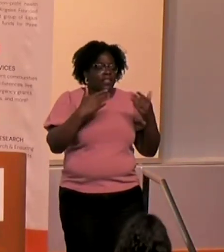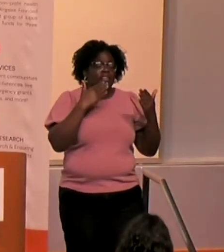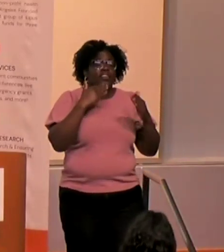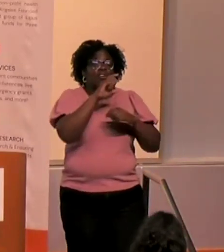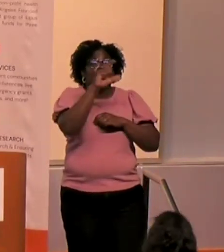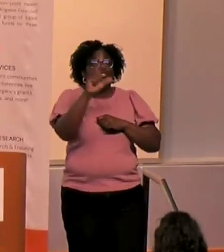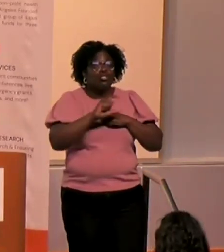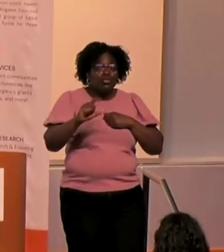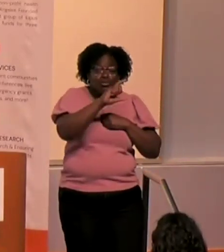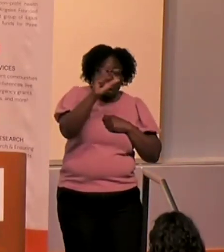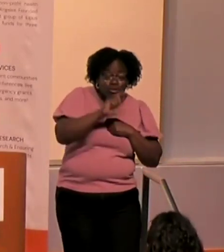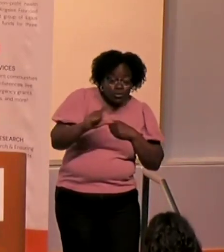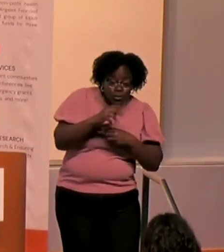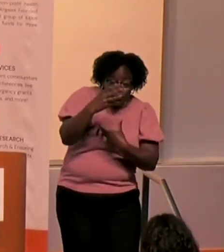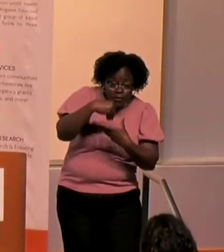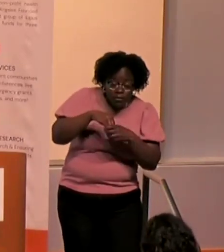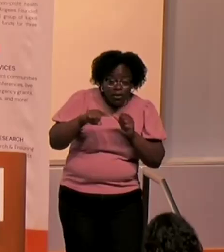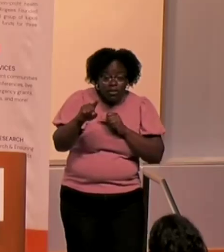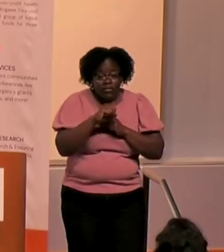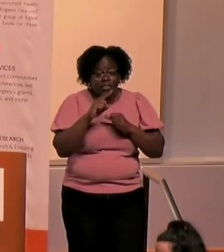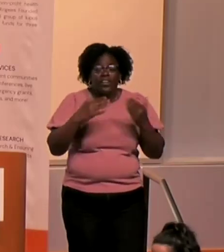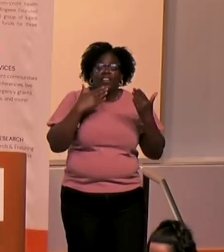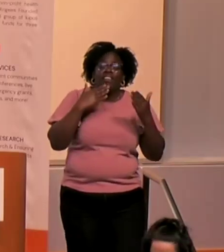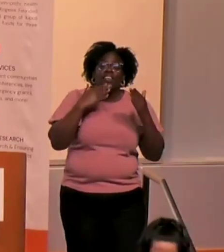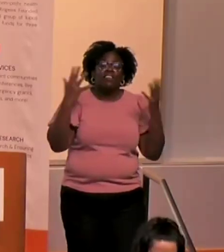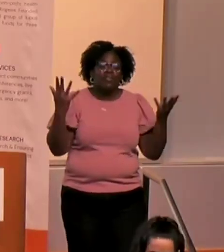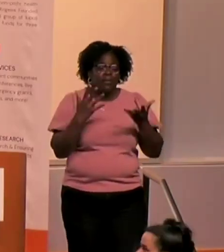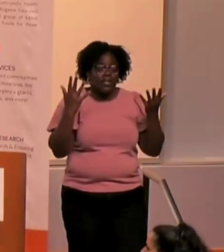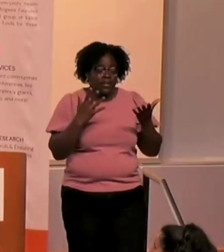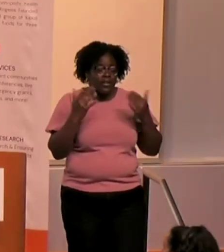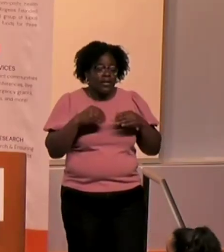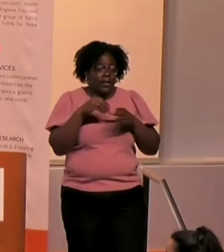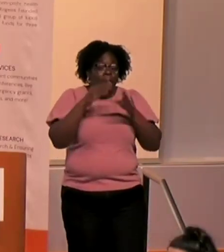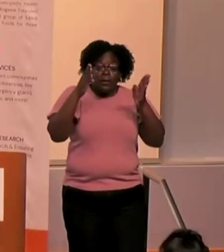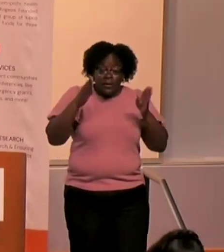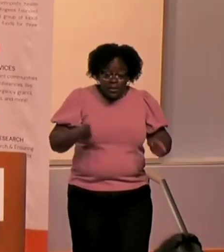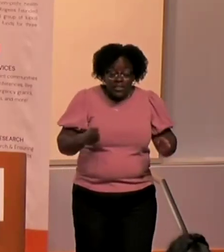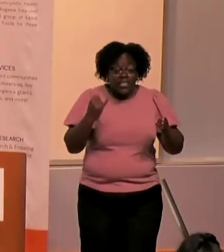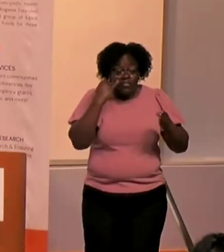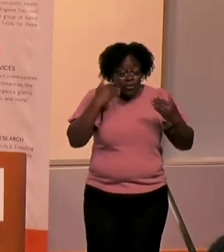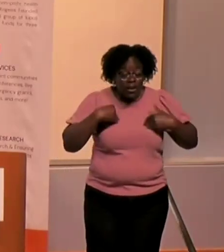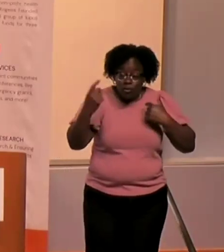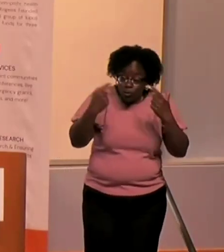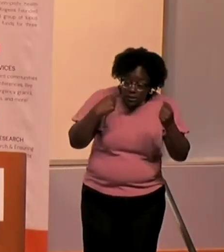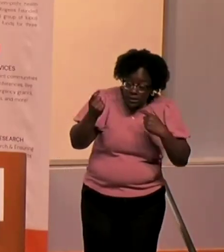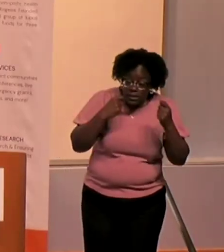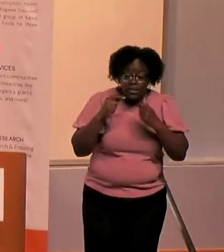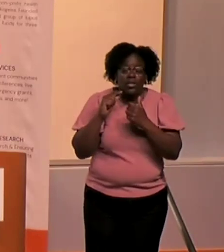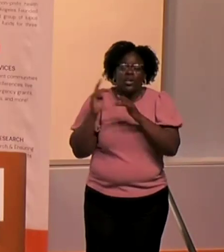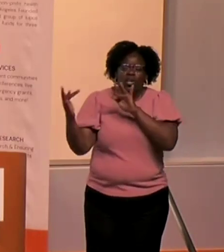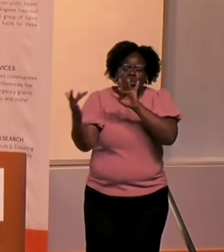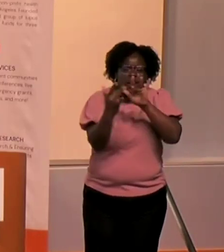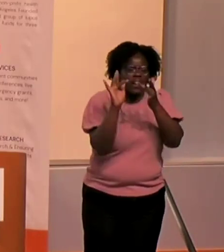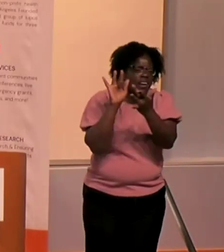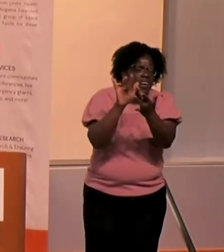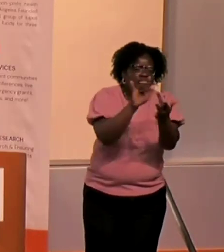and participating in the live stream. Thank you for being here in person. If you have any questions, you want to reach any of the